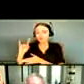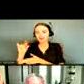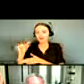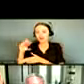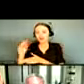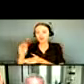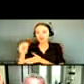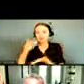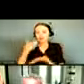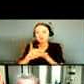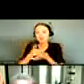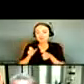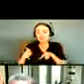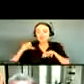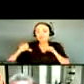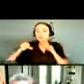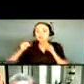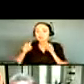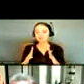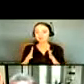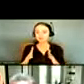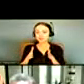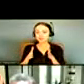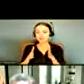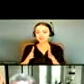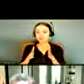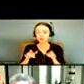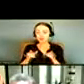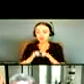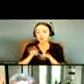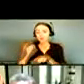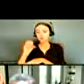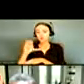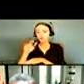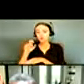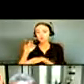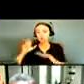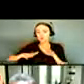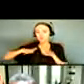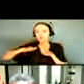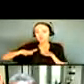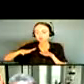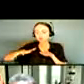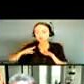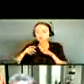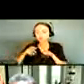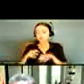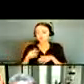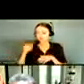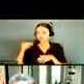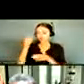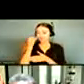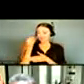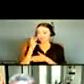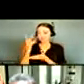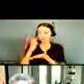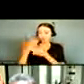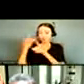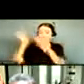allows cyclists and scooters to treat a stop sign,